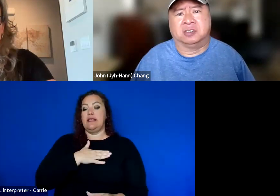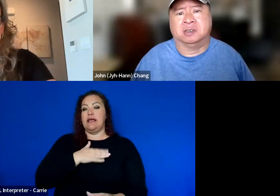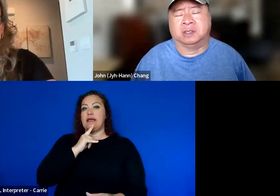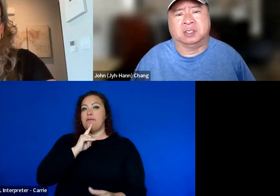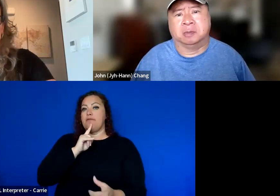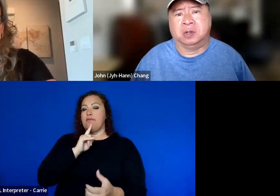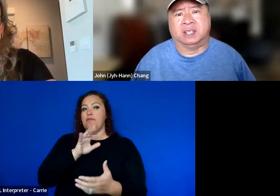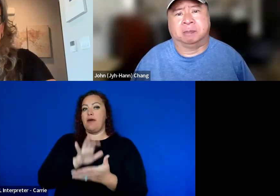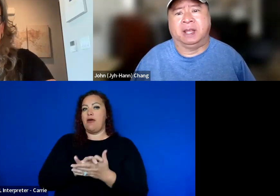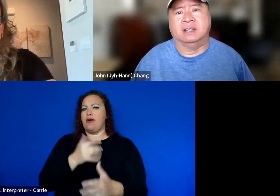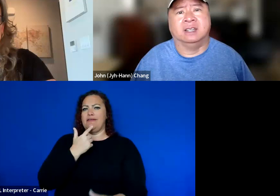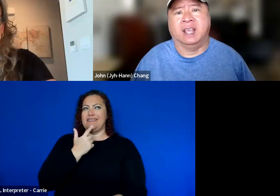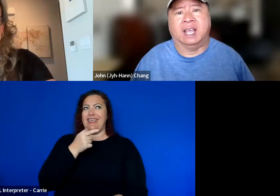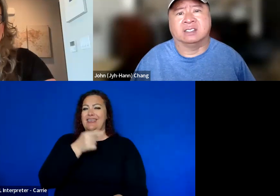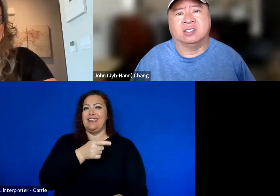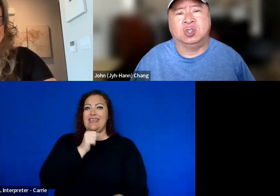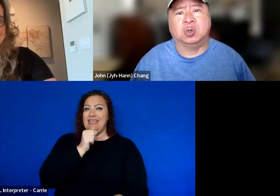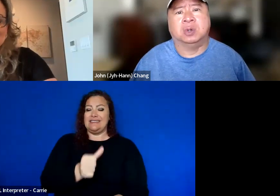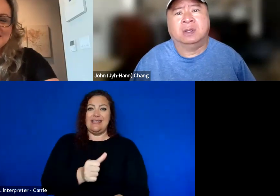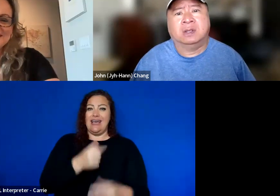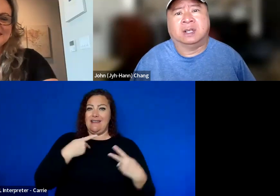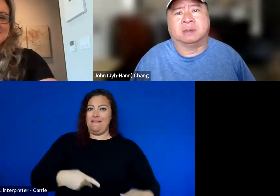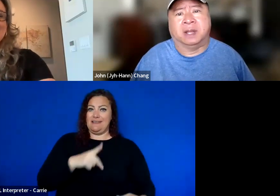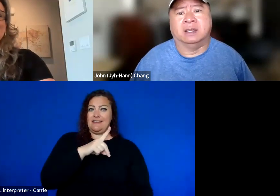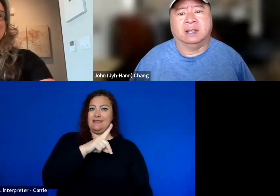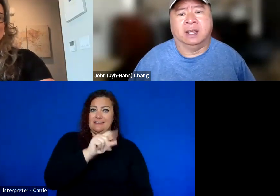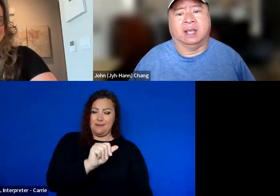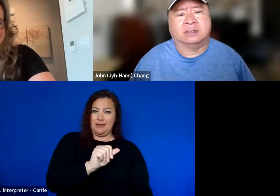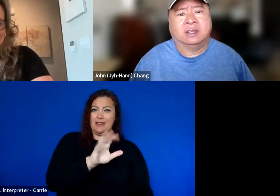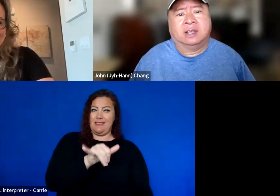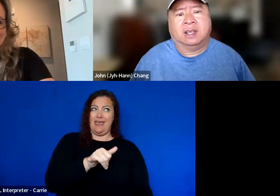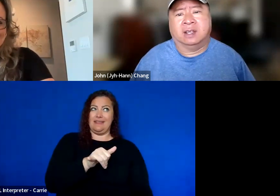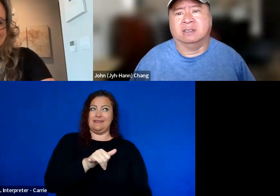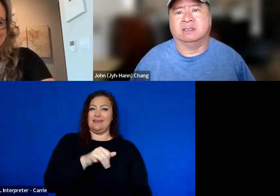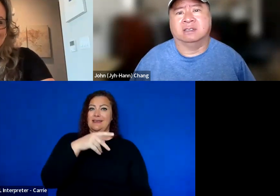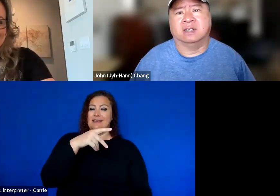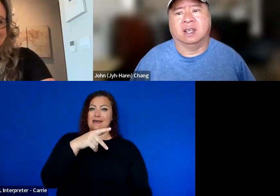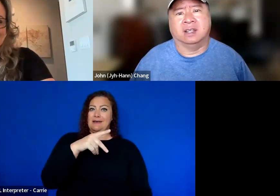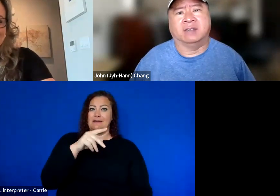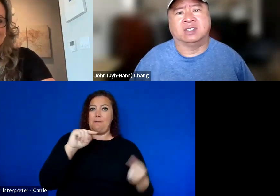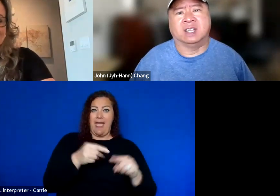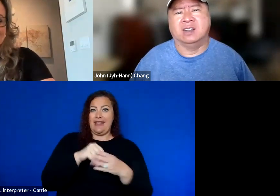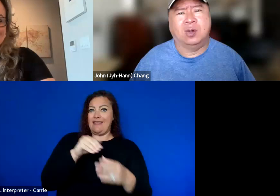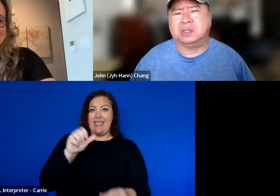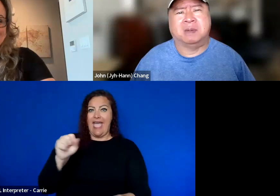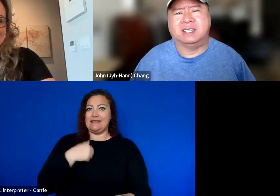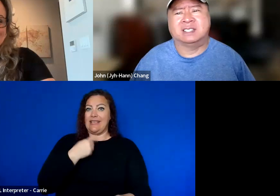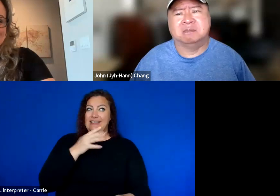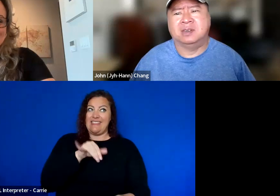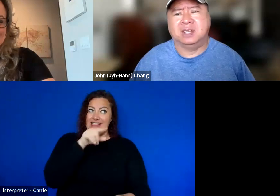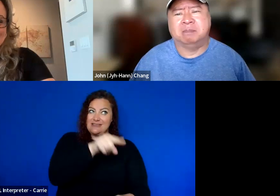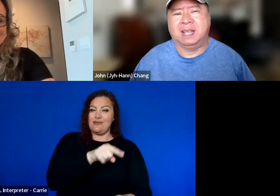not your physical disability that's a pain in the ass, it's you that's a pain in the ass. And I had to say, no, it's